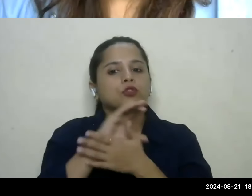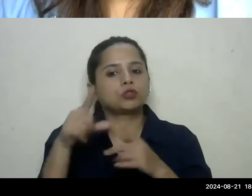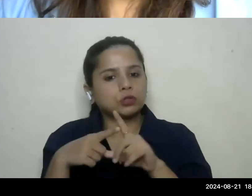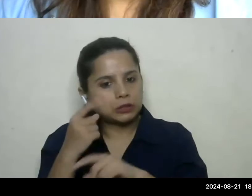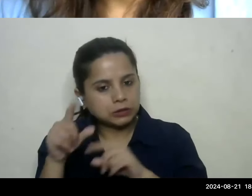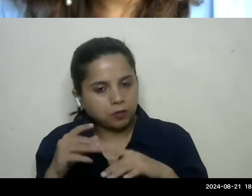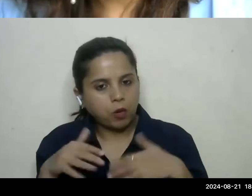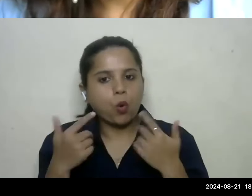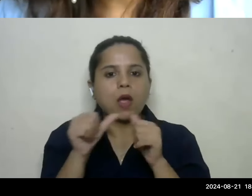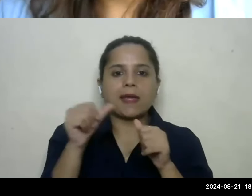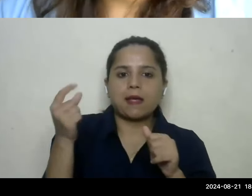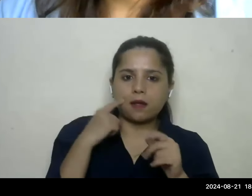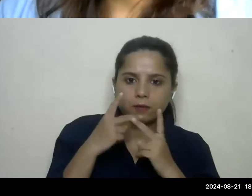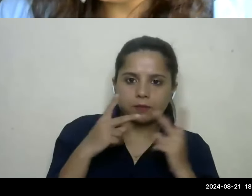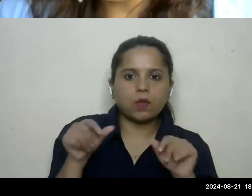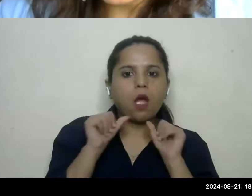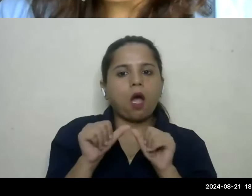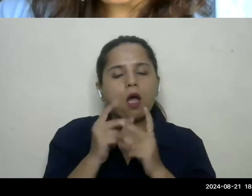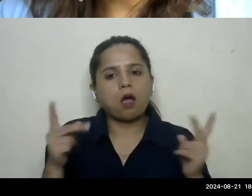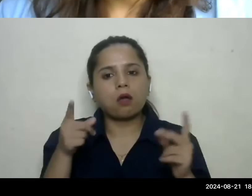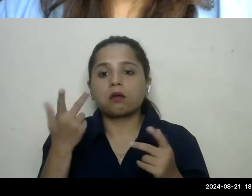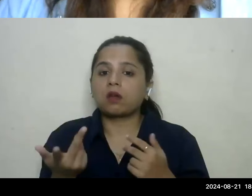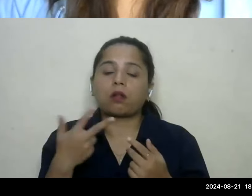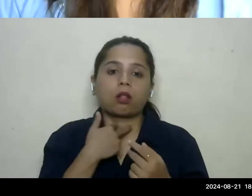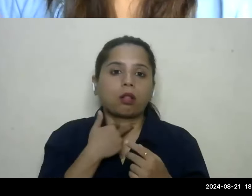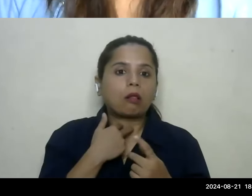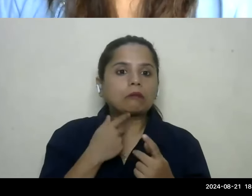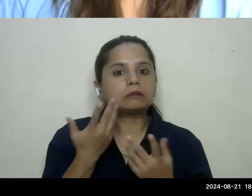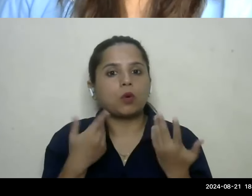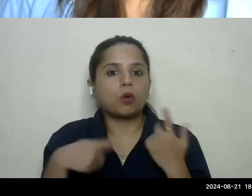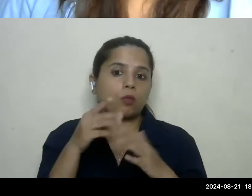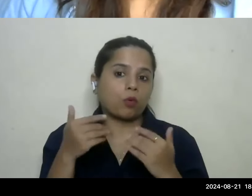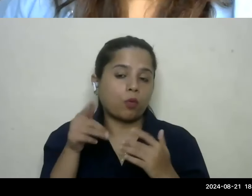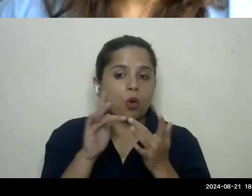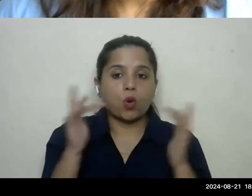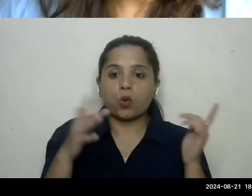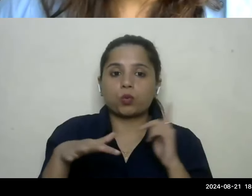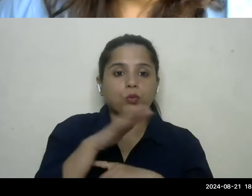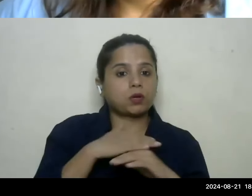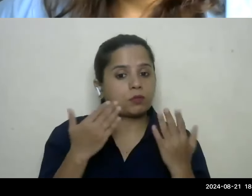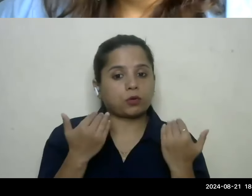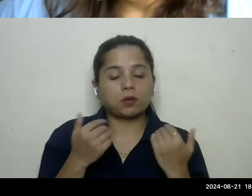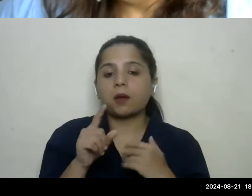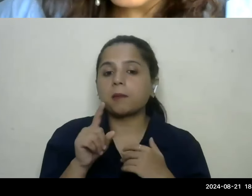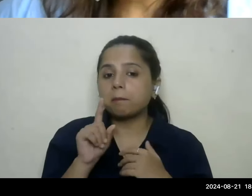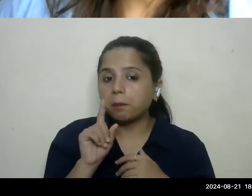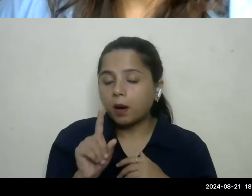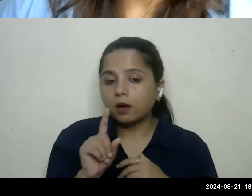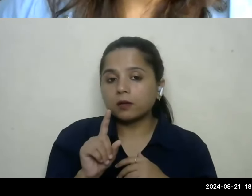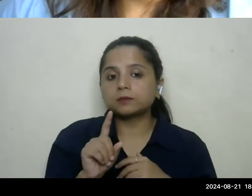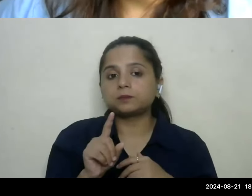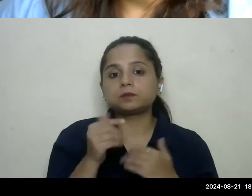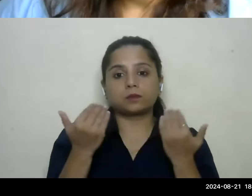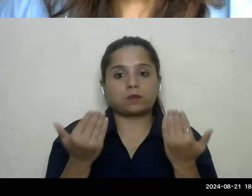AI for answers, and there can be cheating involved, especially in online situations. But there's a here is